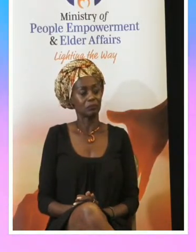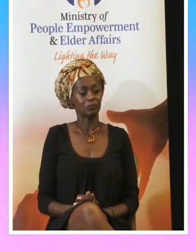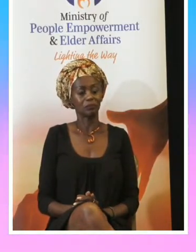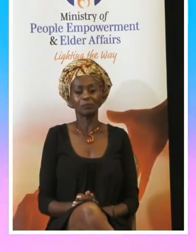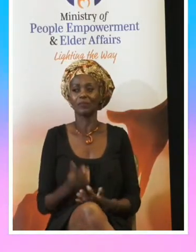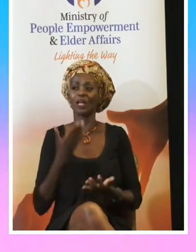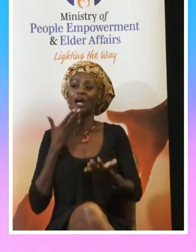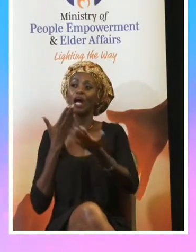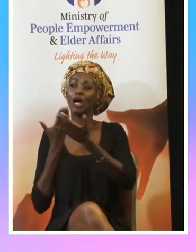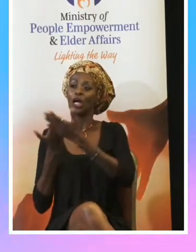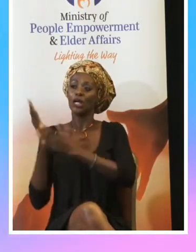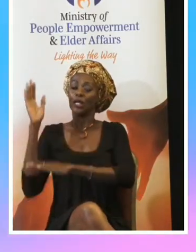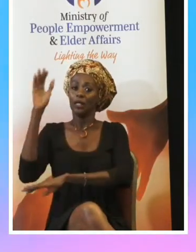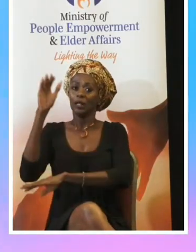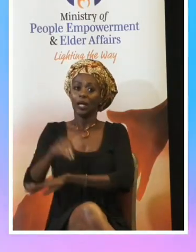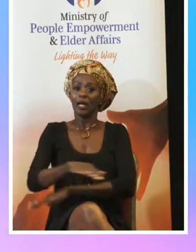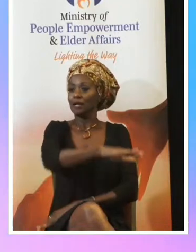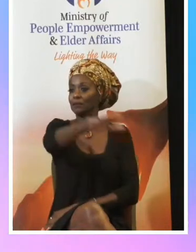Good night to everyone.